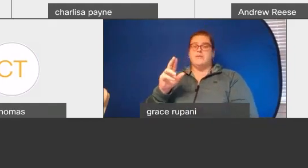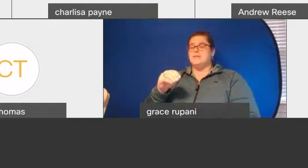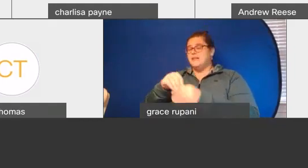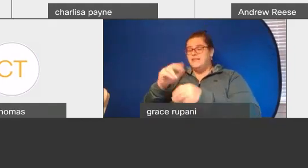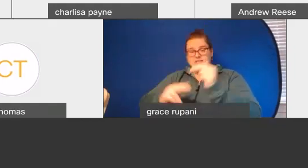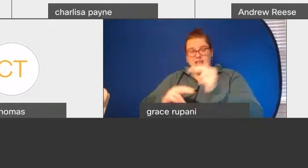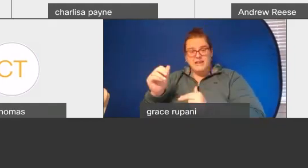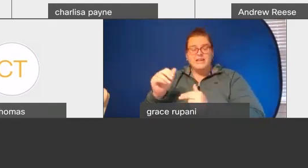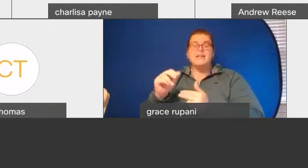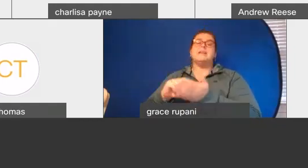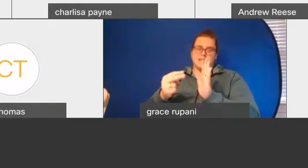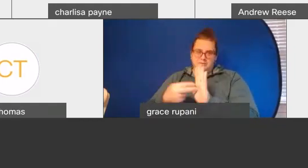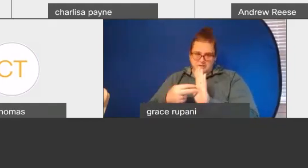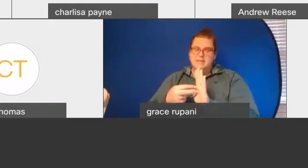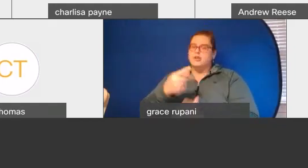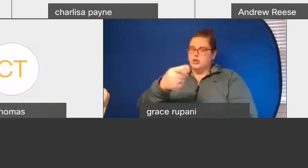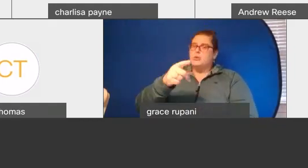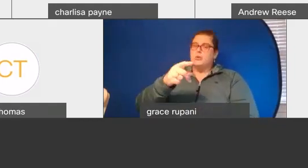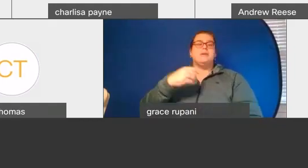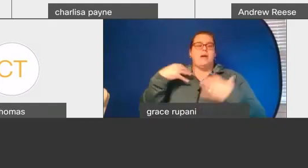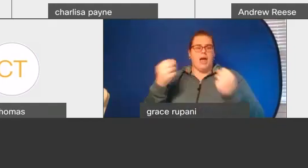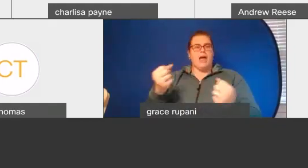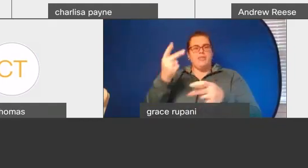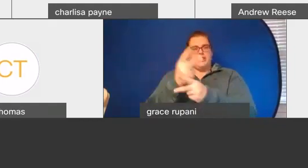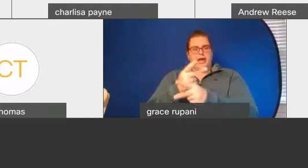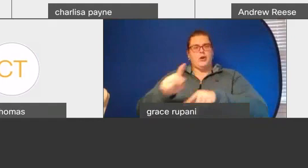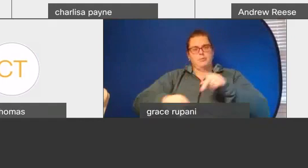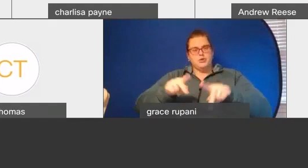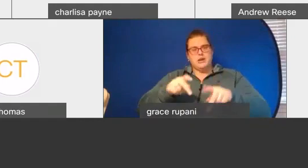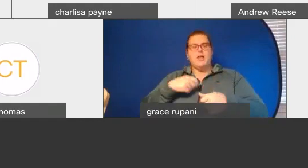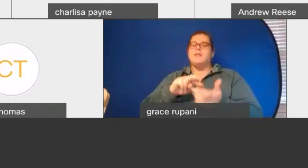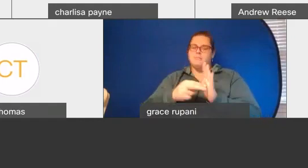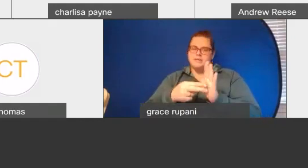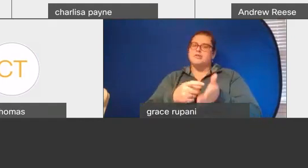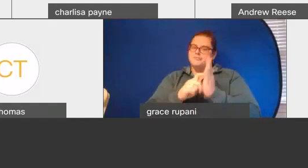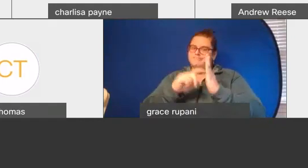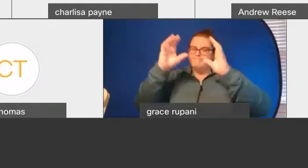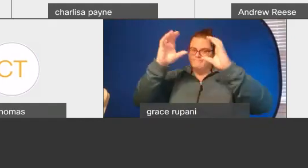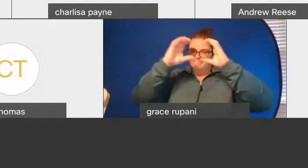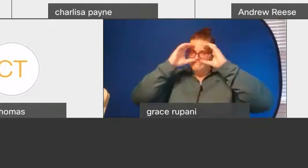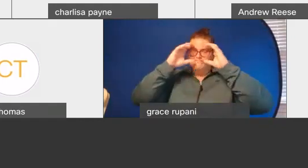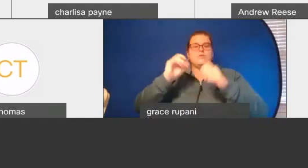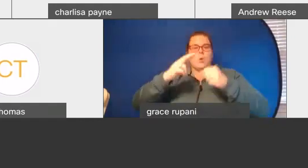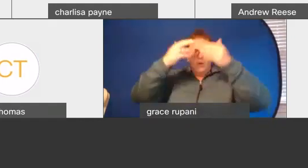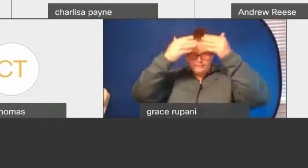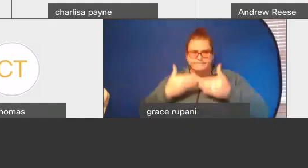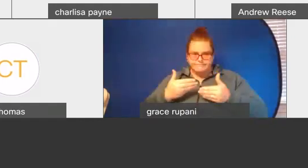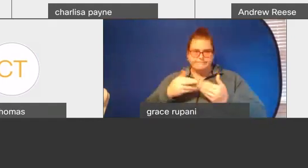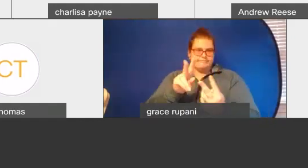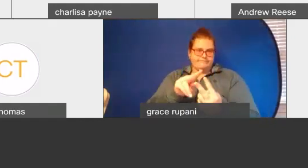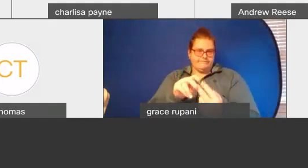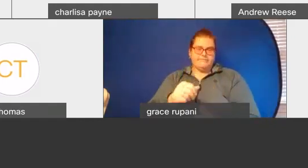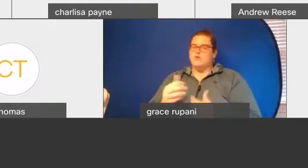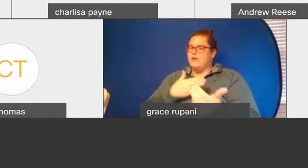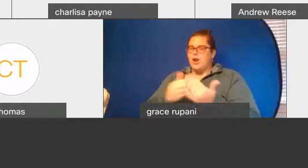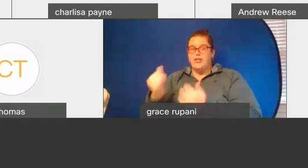need to, as a healthcare personnel, wear eye protection, regardless of that person's